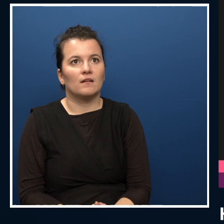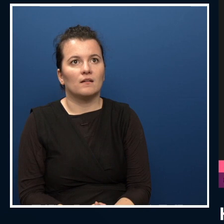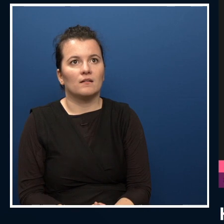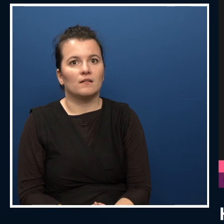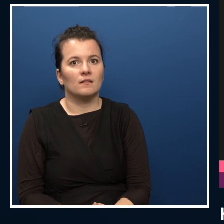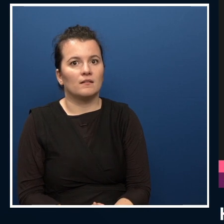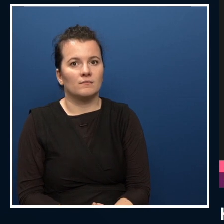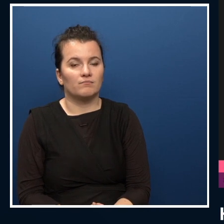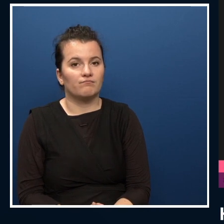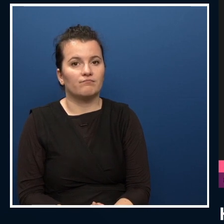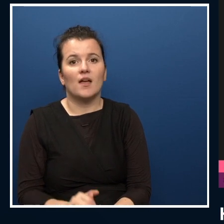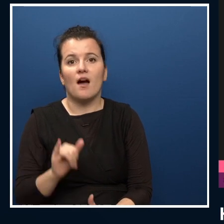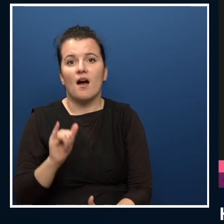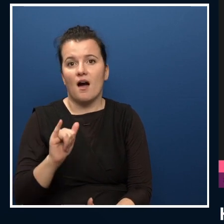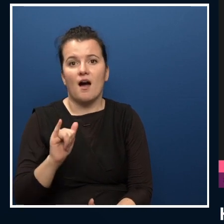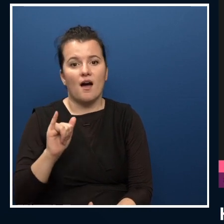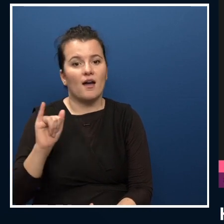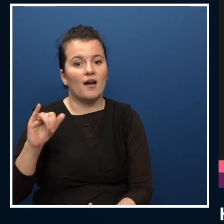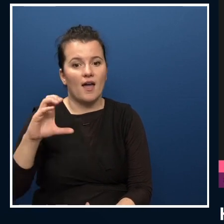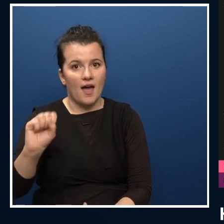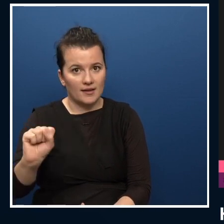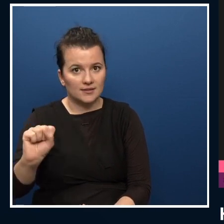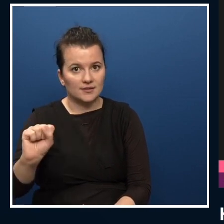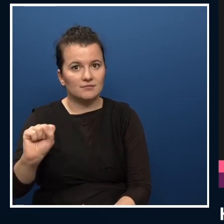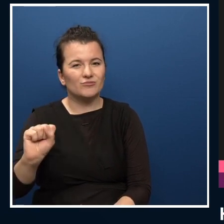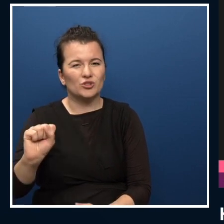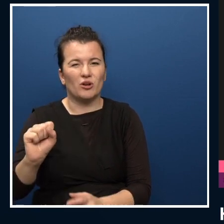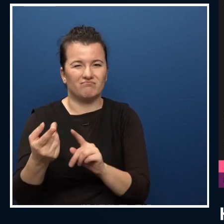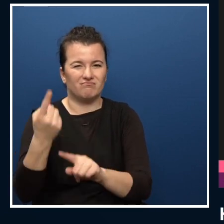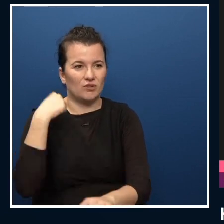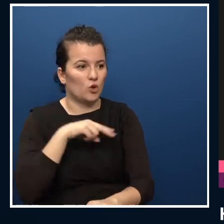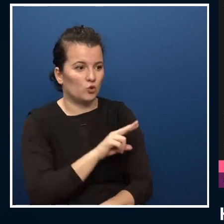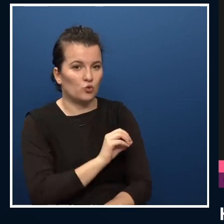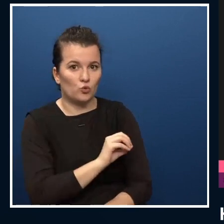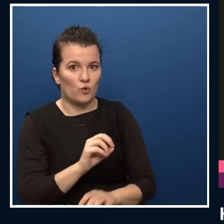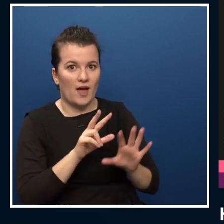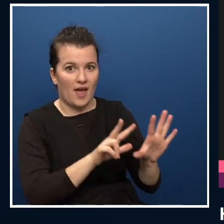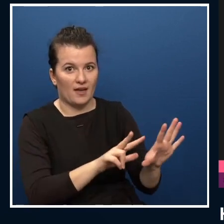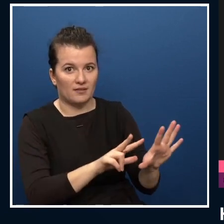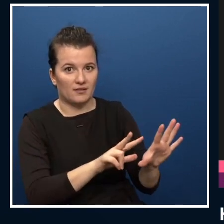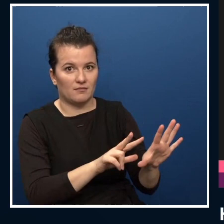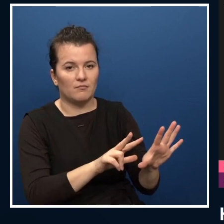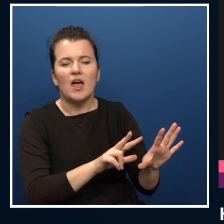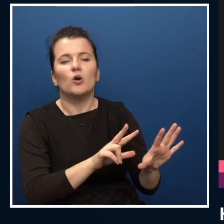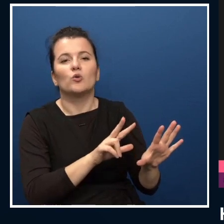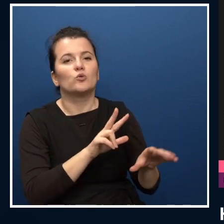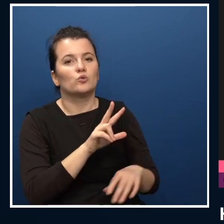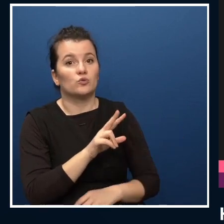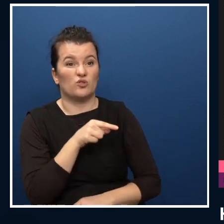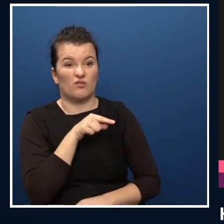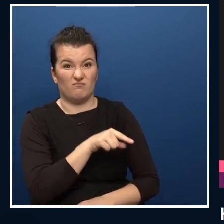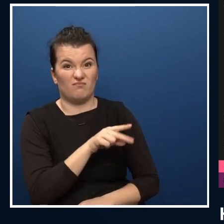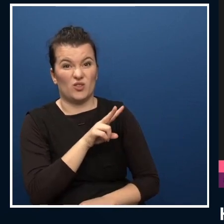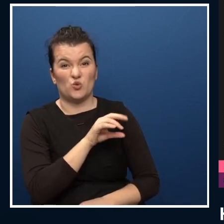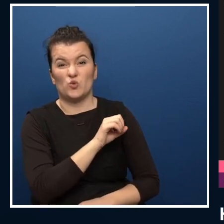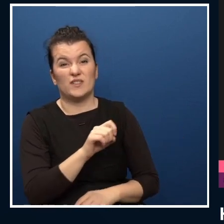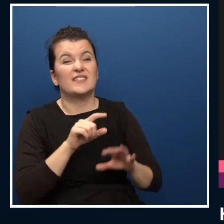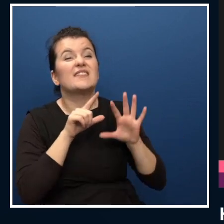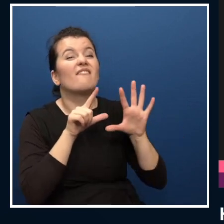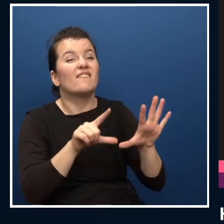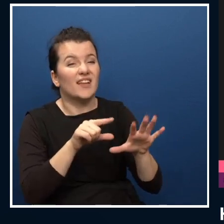2008. Okay, so 12-year-old website on IIS 7. IIS 7 has a thing called